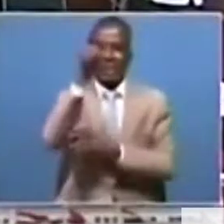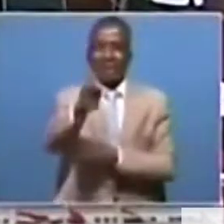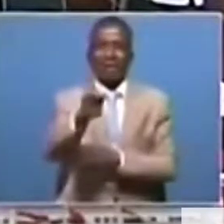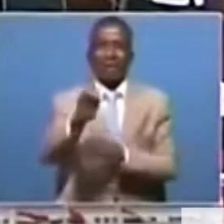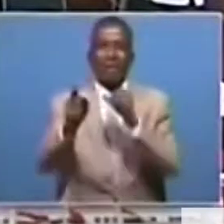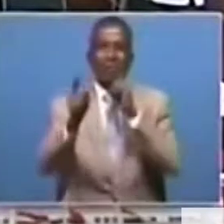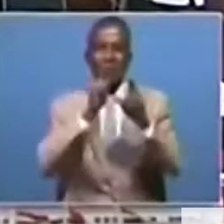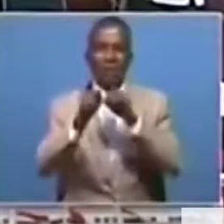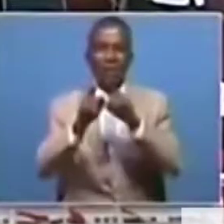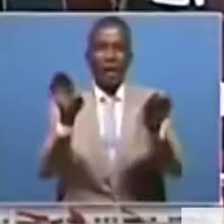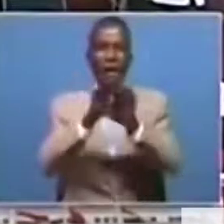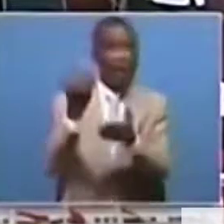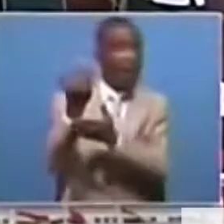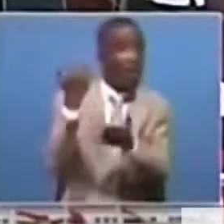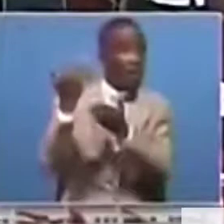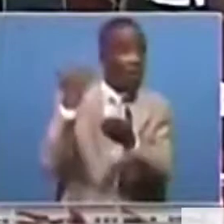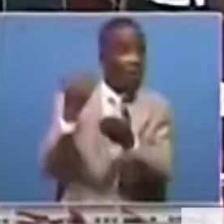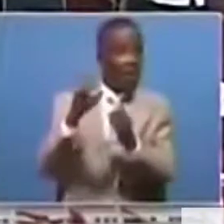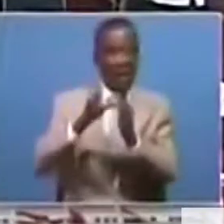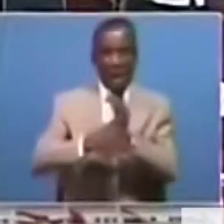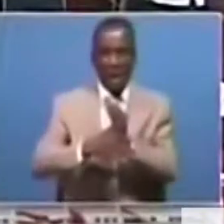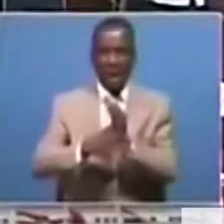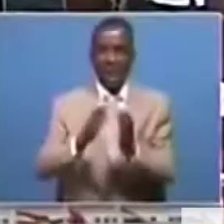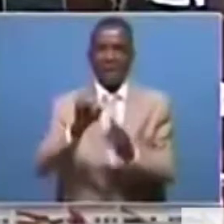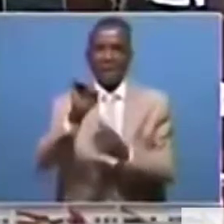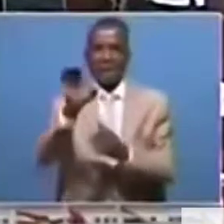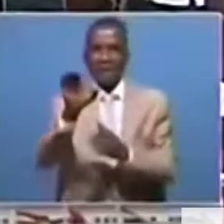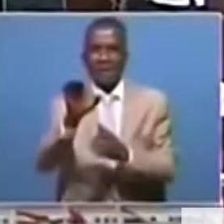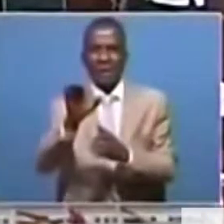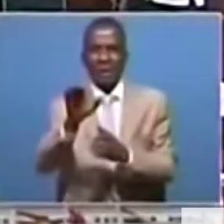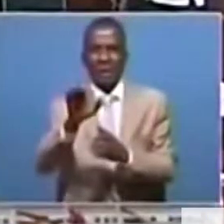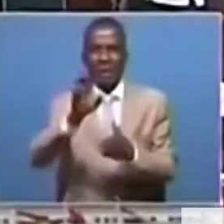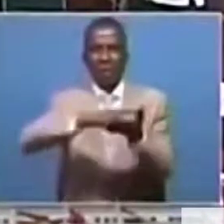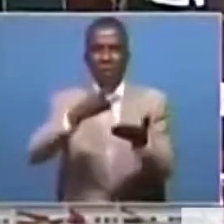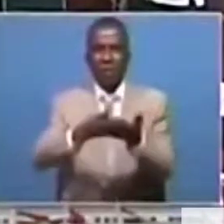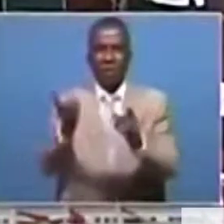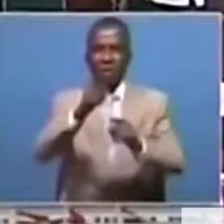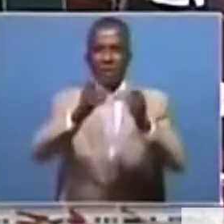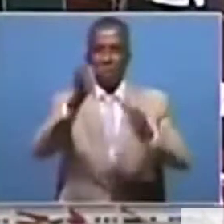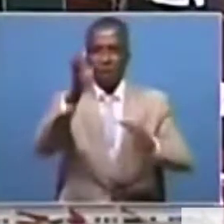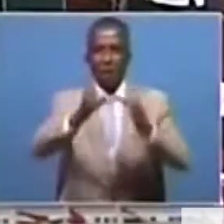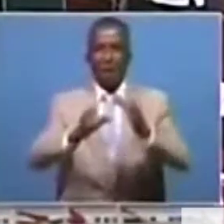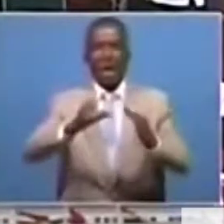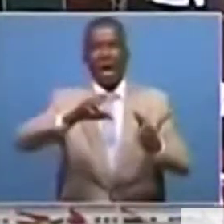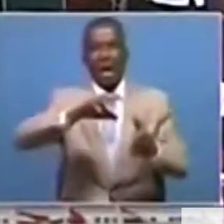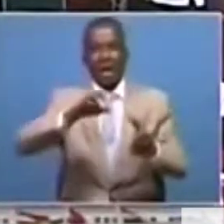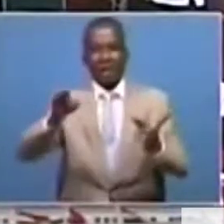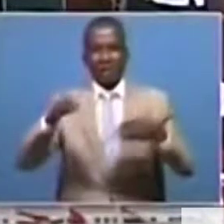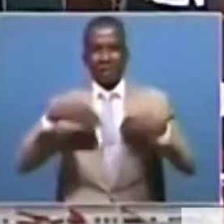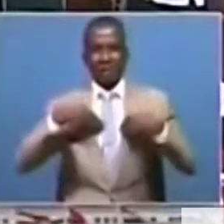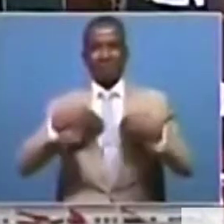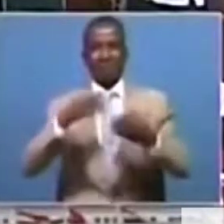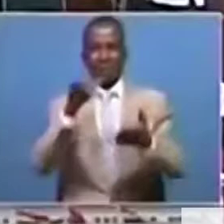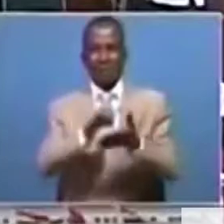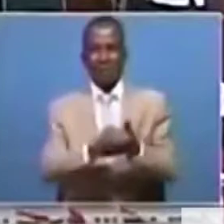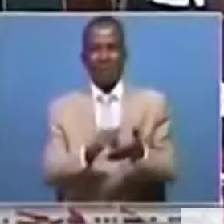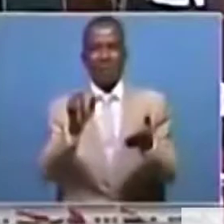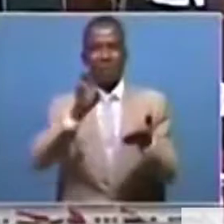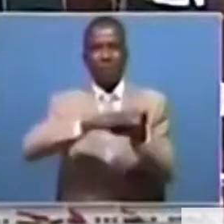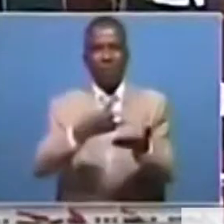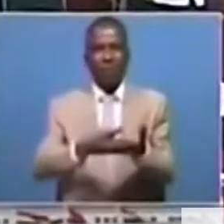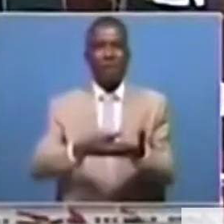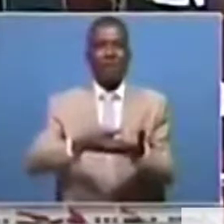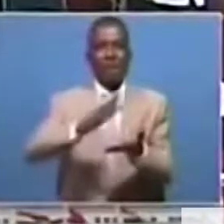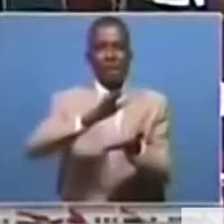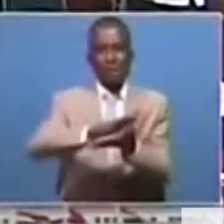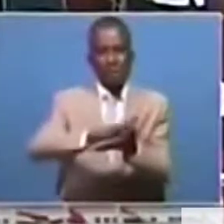case, the representation that had been made by each respondent to the court, and specifically to me, was that witnesses who had filed